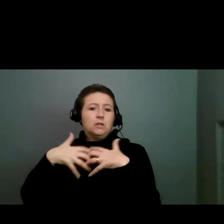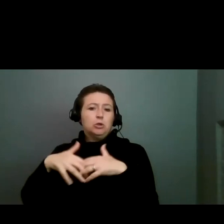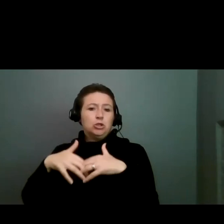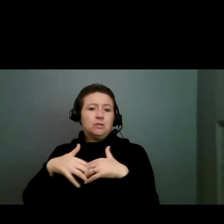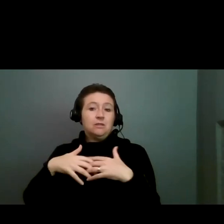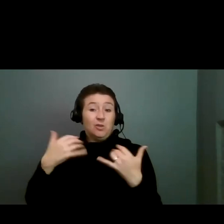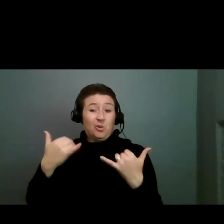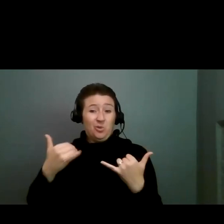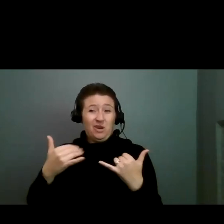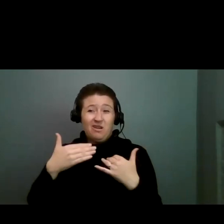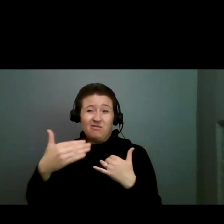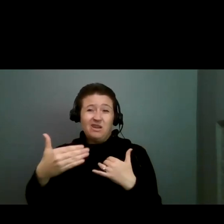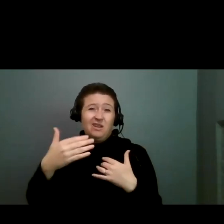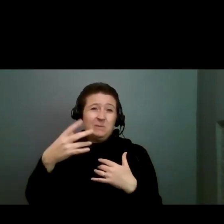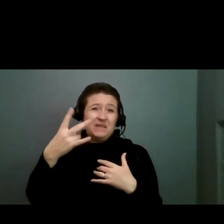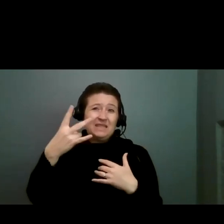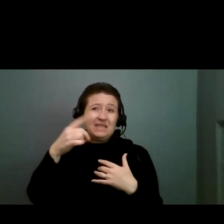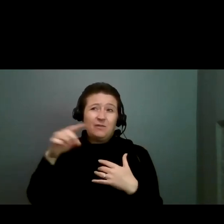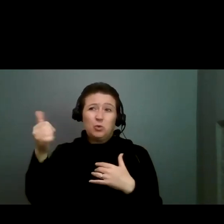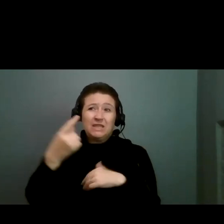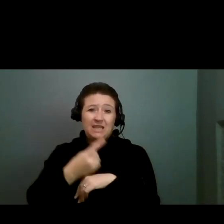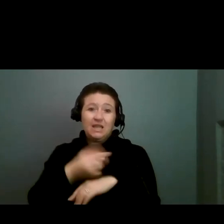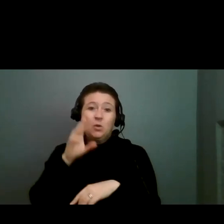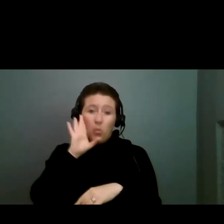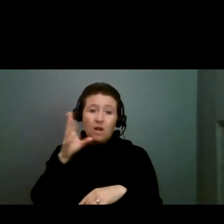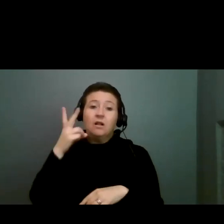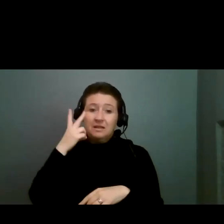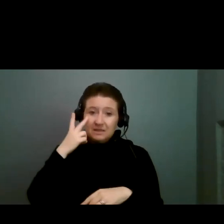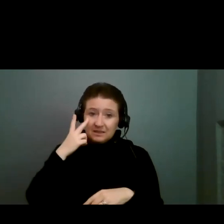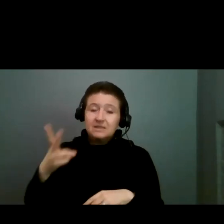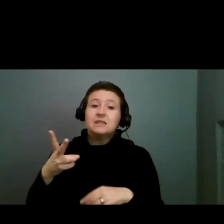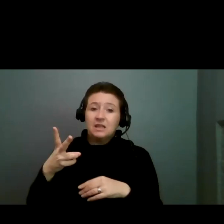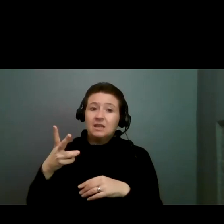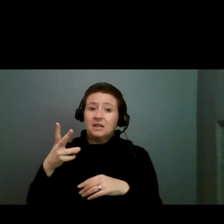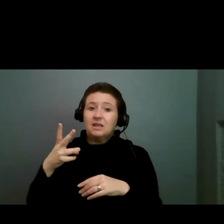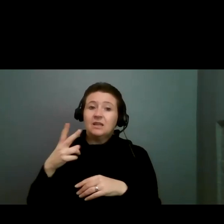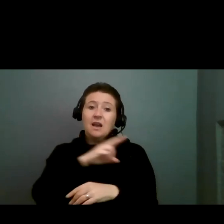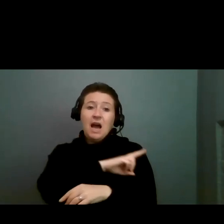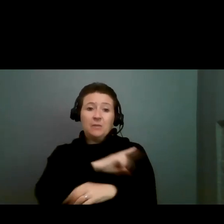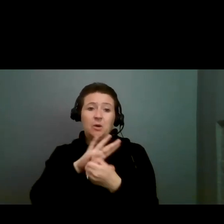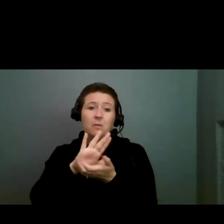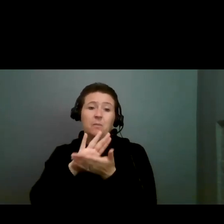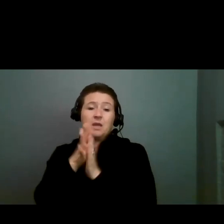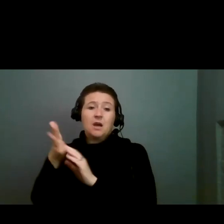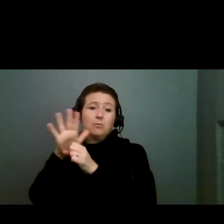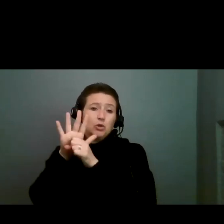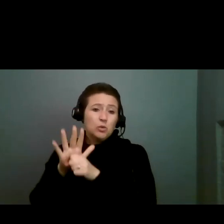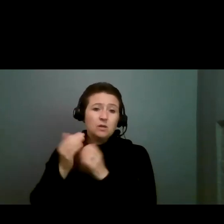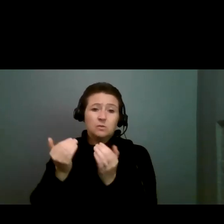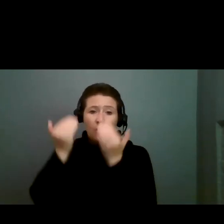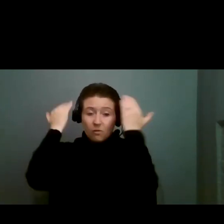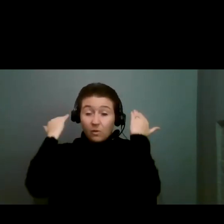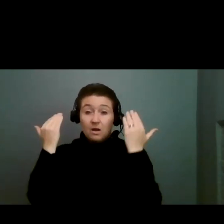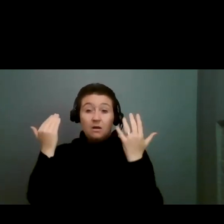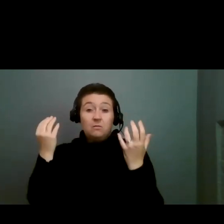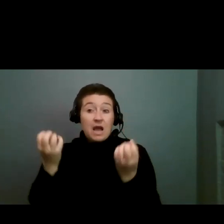days, we're going to see stress in the hospital system. We really just don't know how much at this